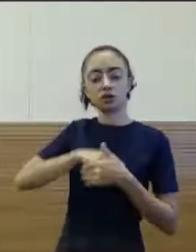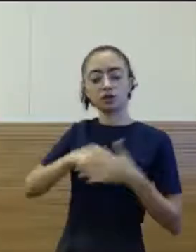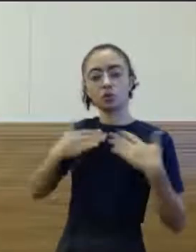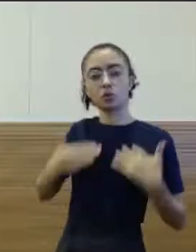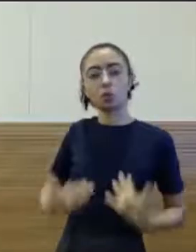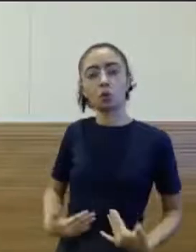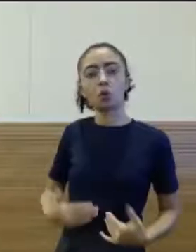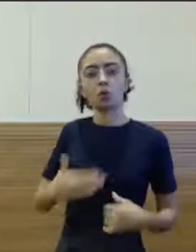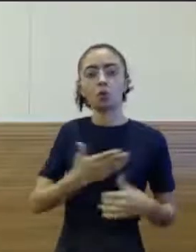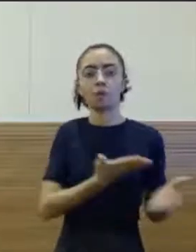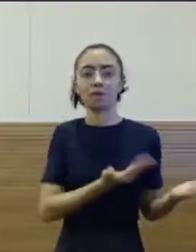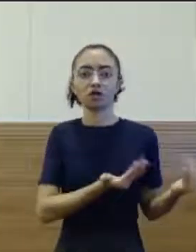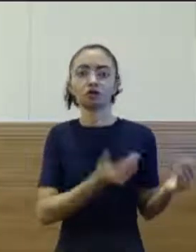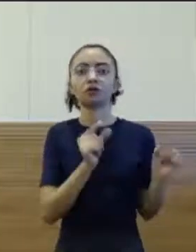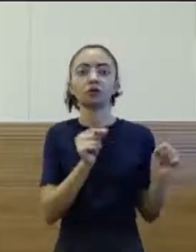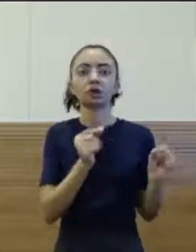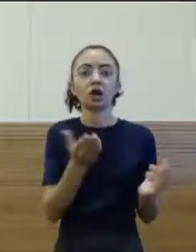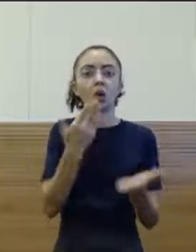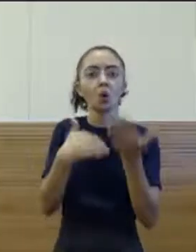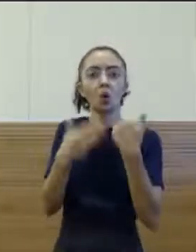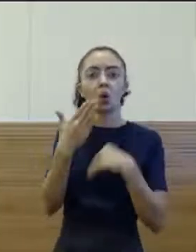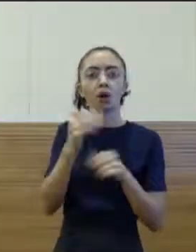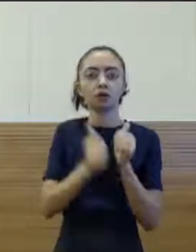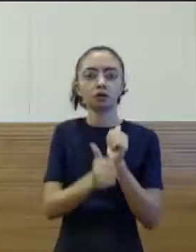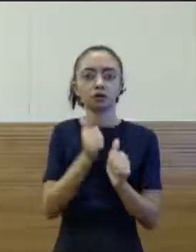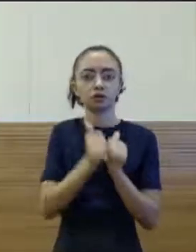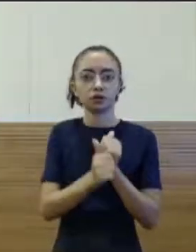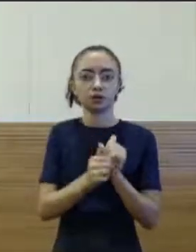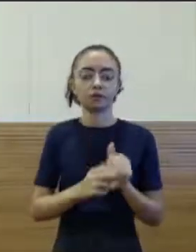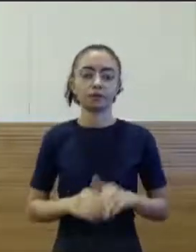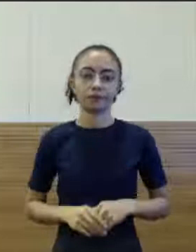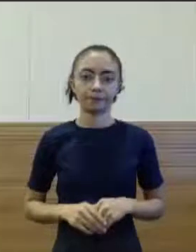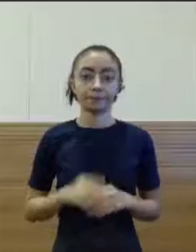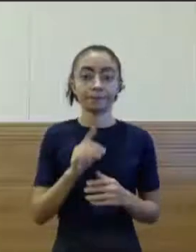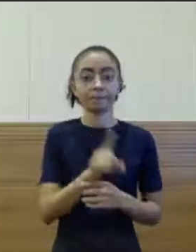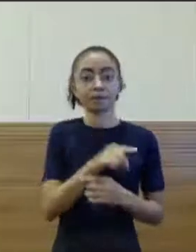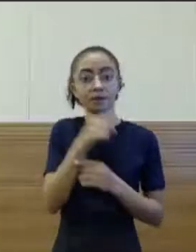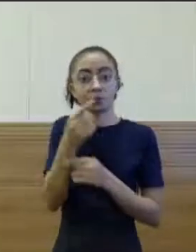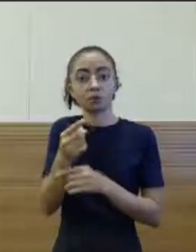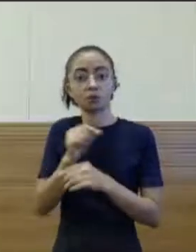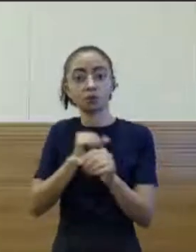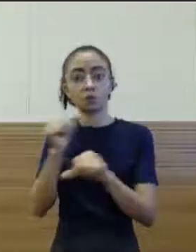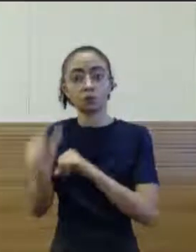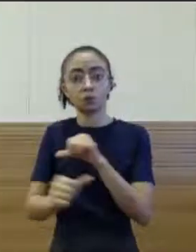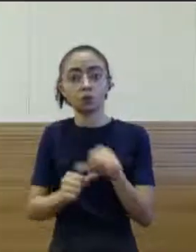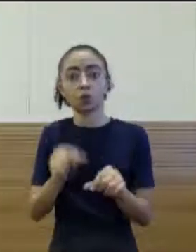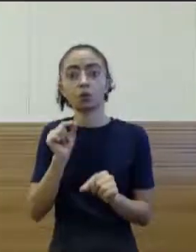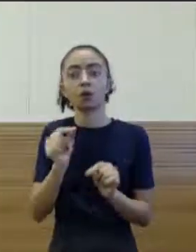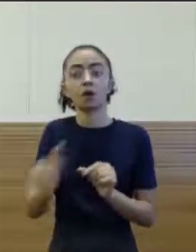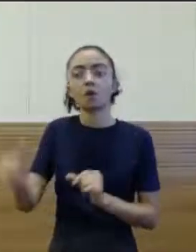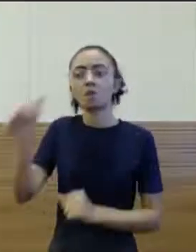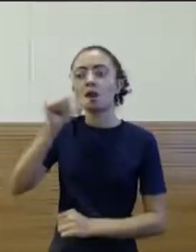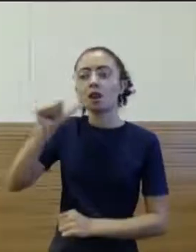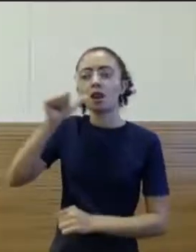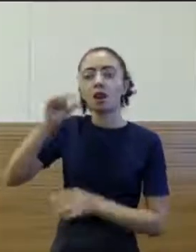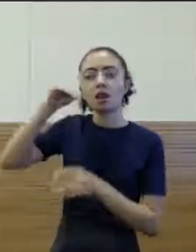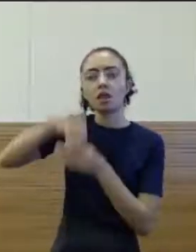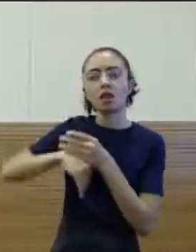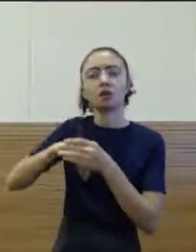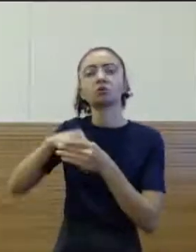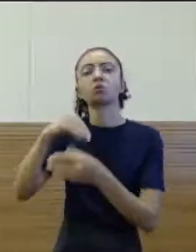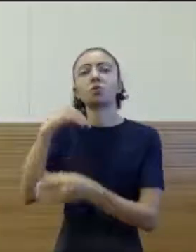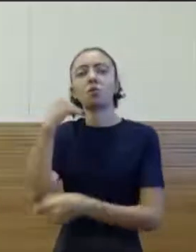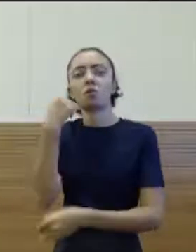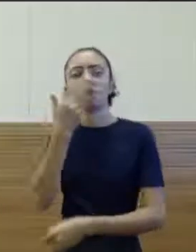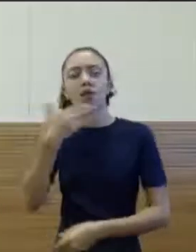In 2017, the sugary drinks are the main source of energy. In